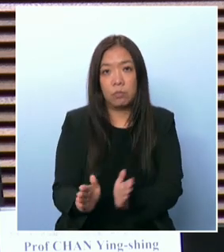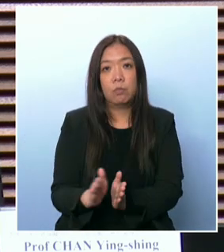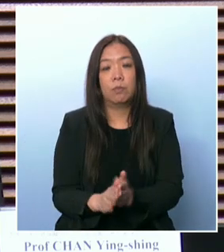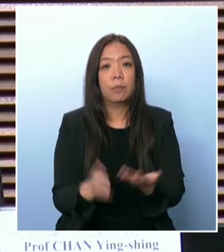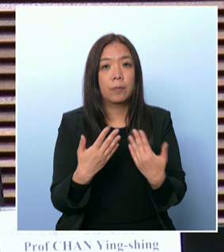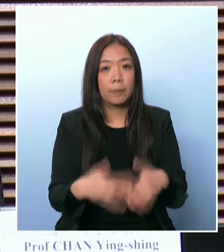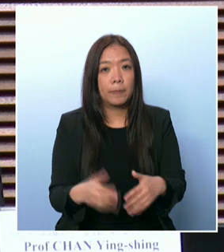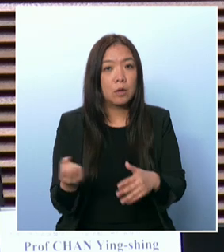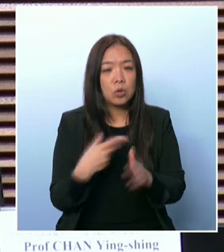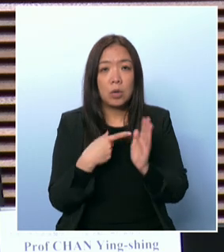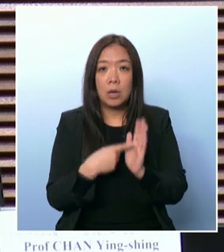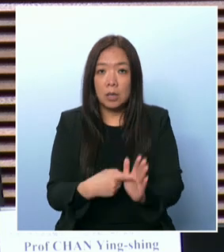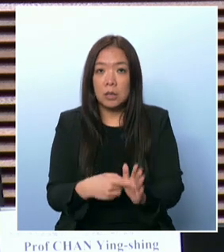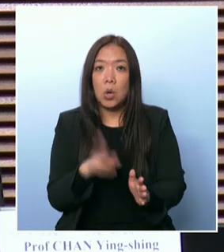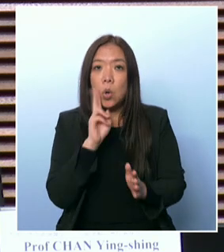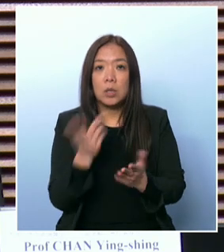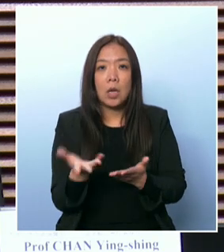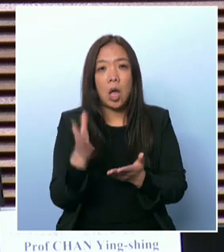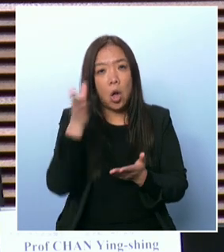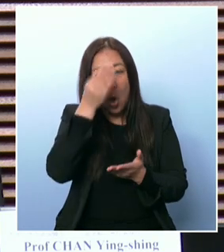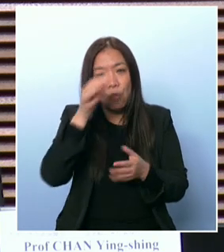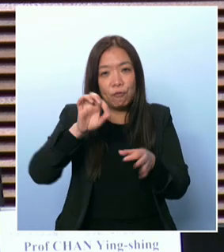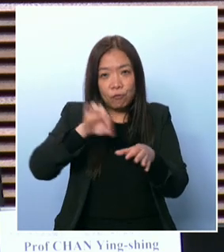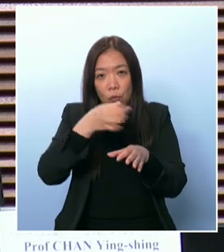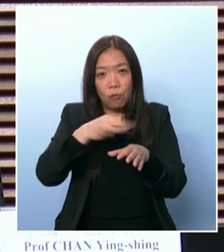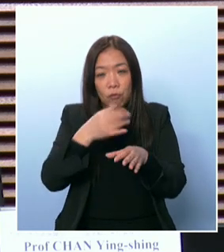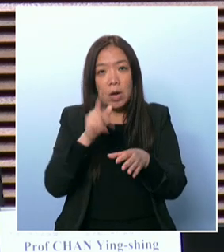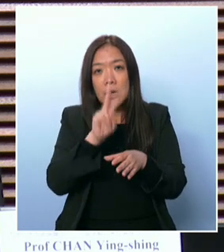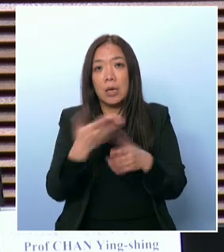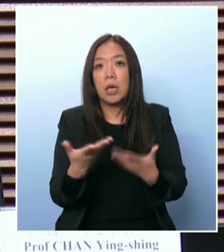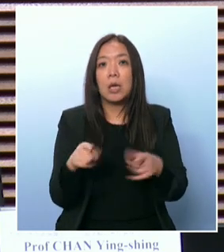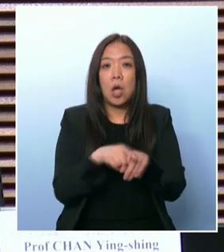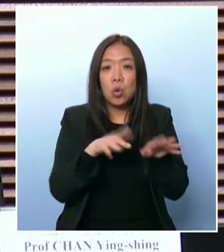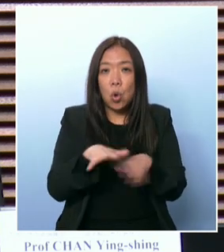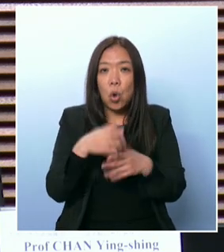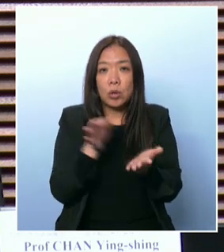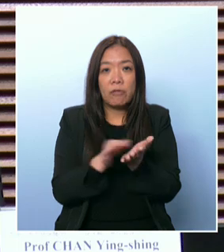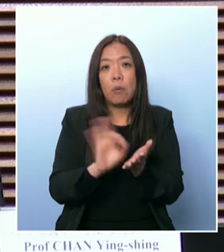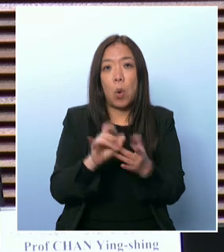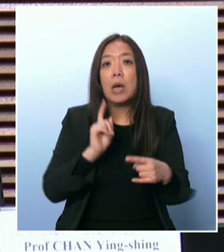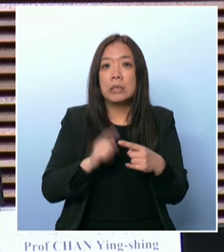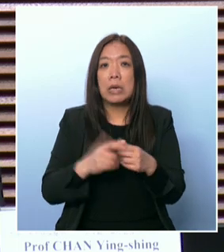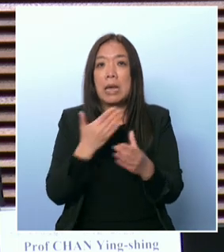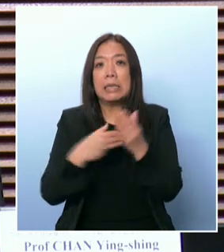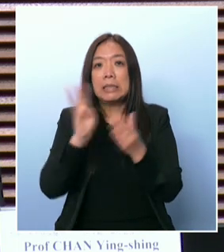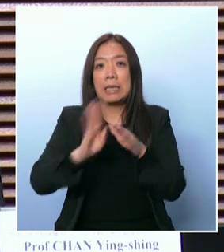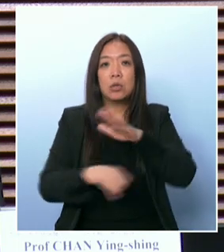standard for space required. Now, for stitching, say for example,